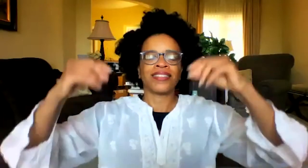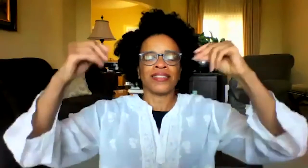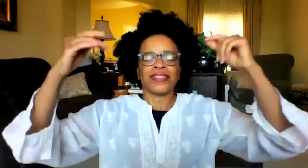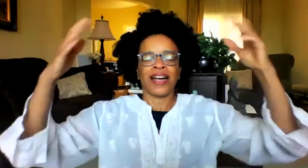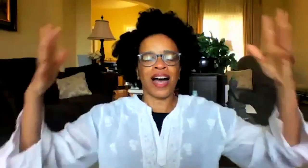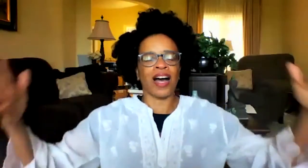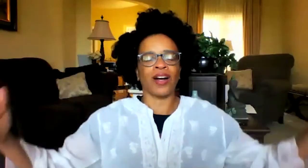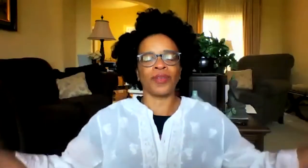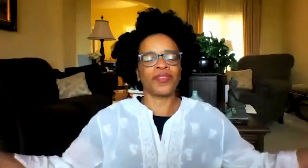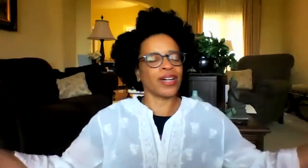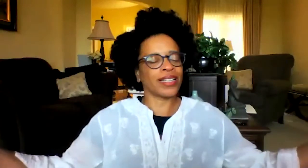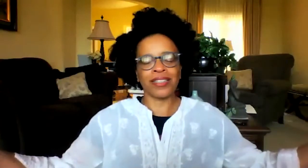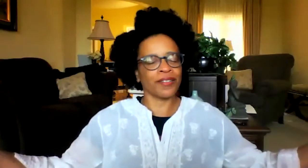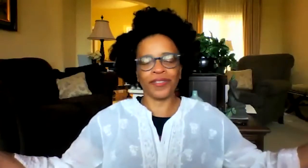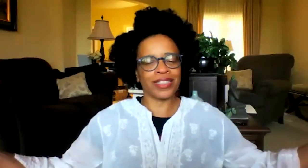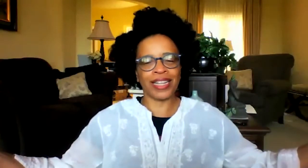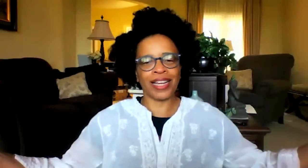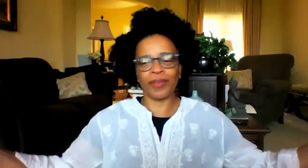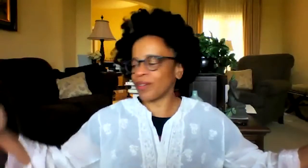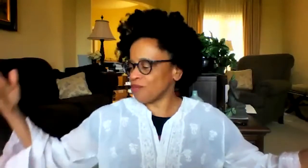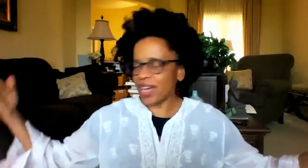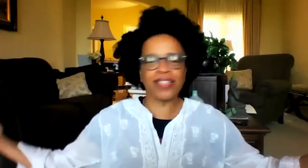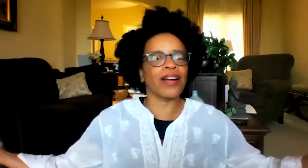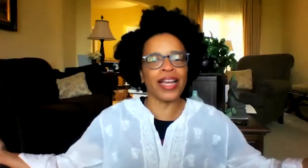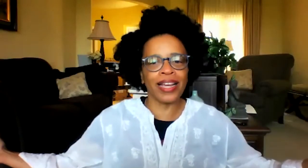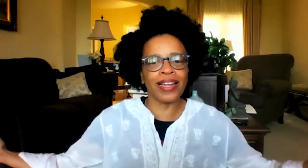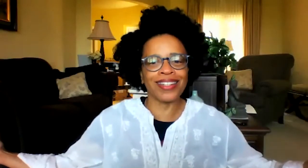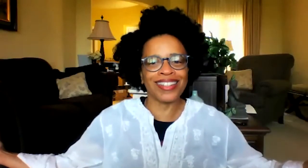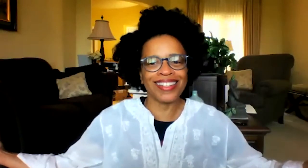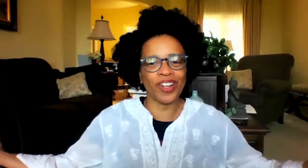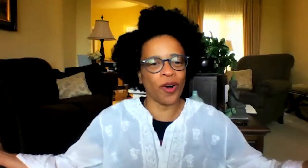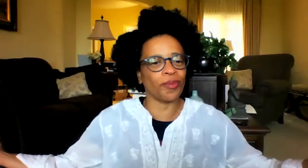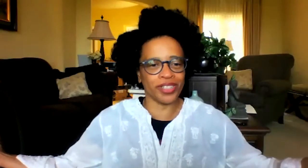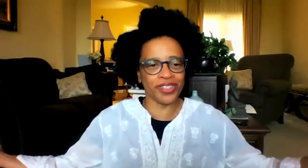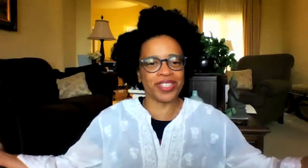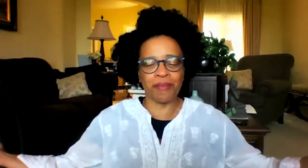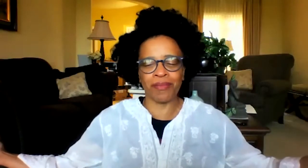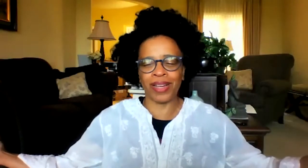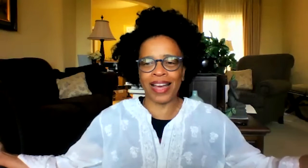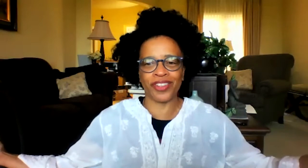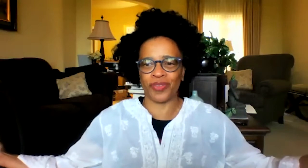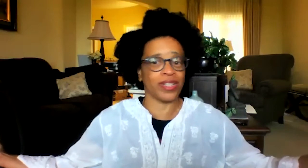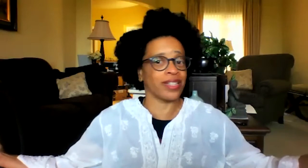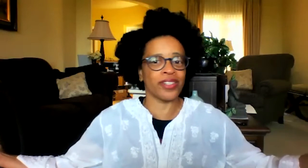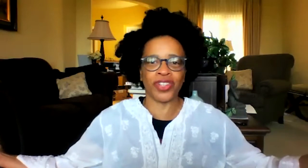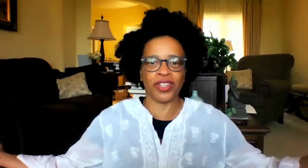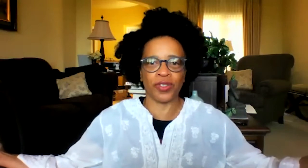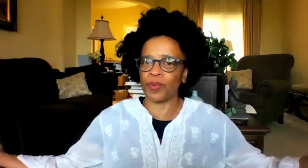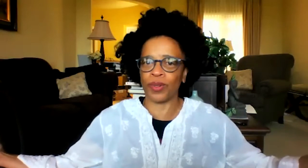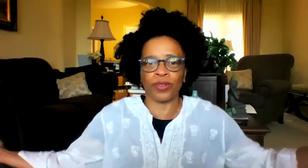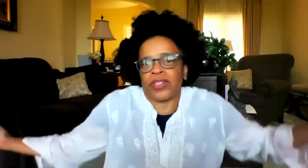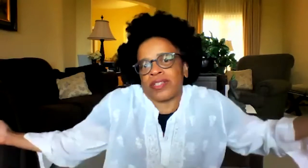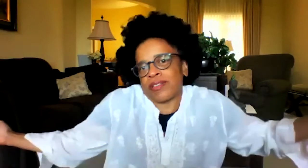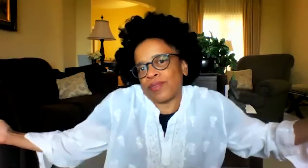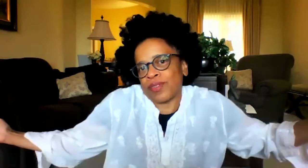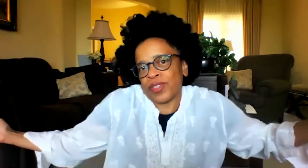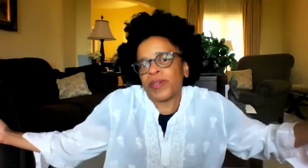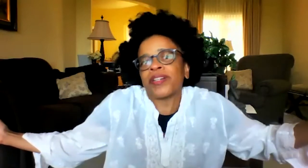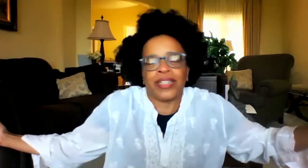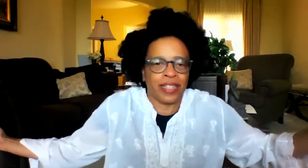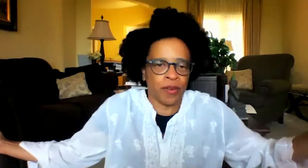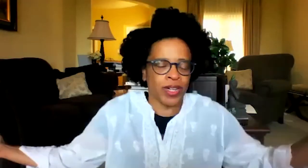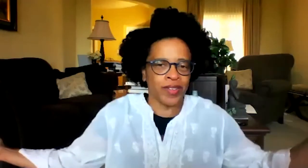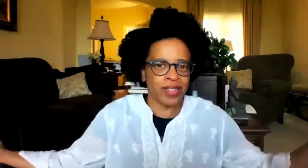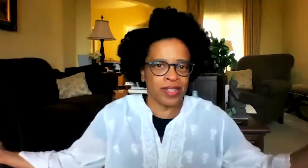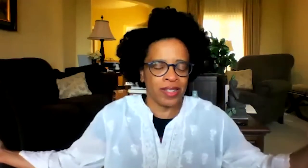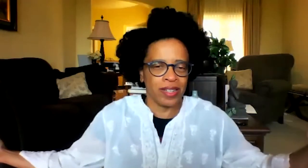that, we've done enough for today. We can rest our head knowing we took some action. We didn't change the world because the world is